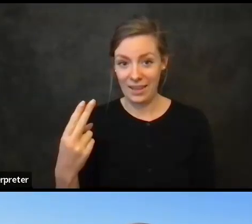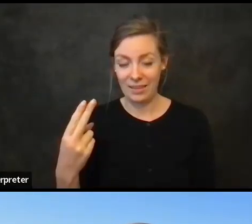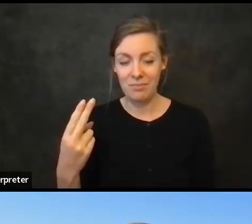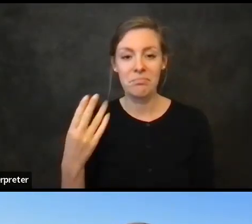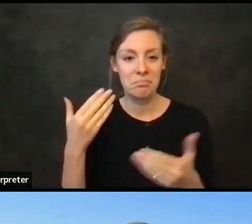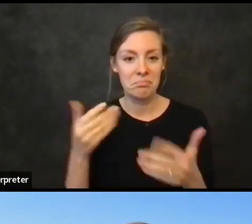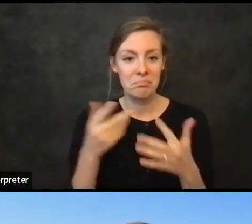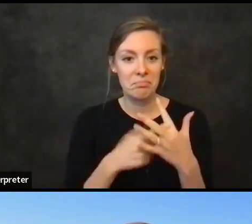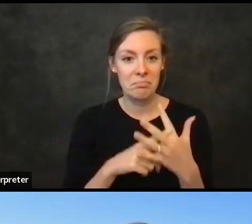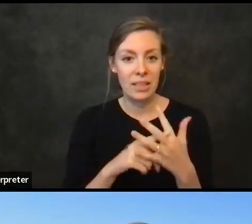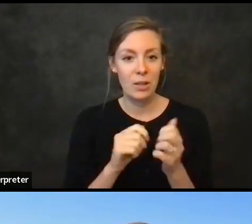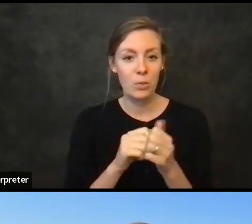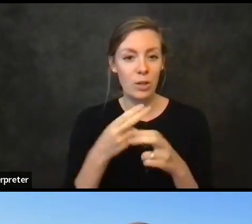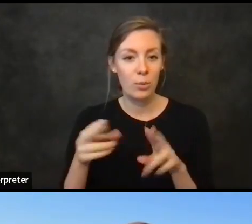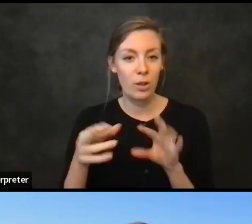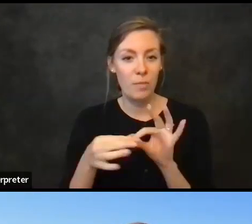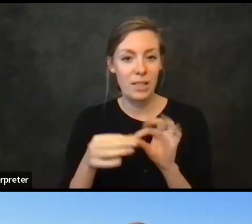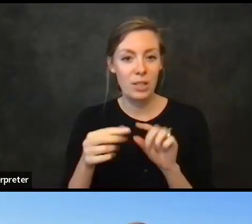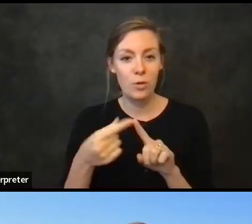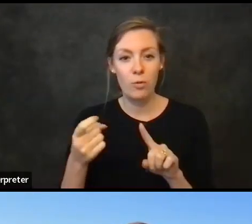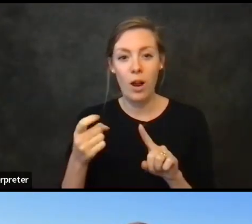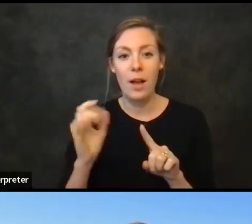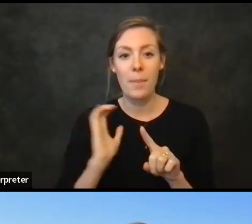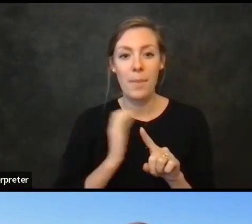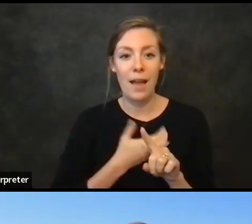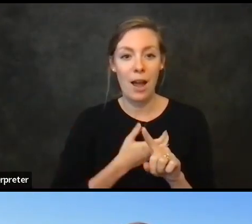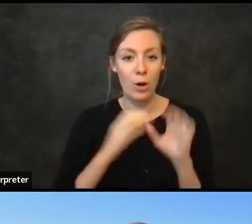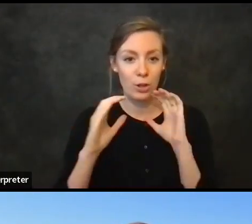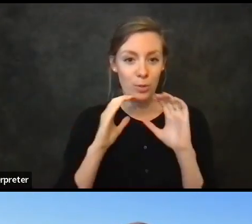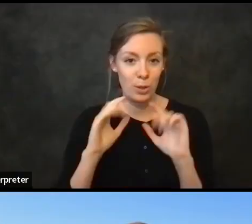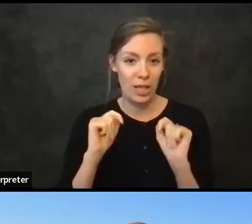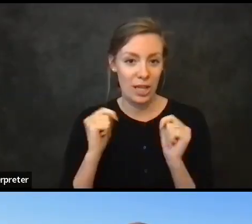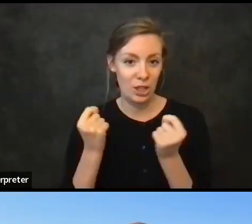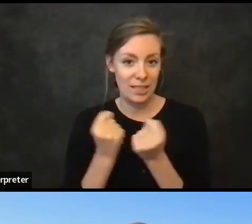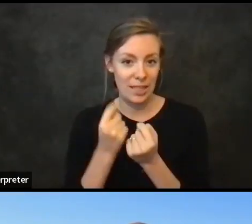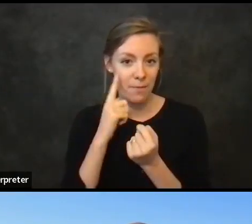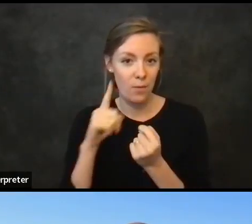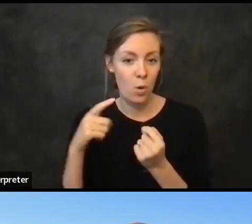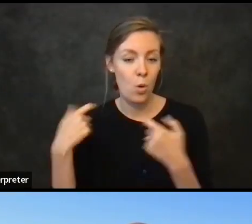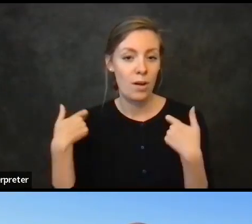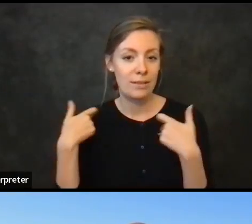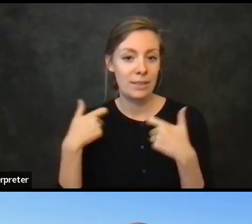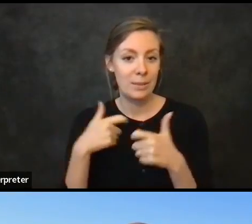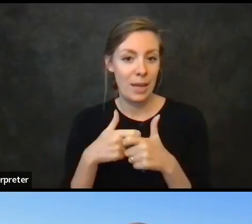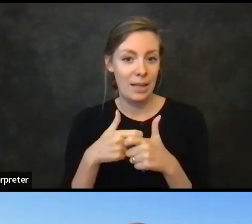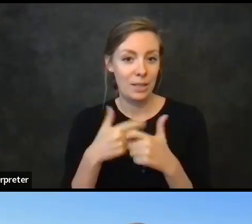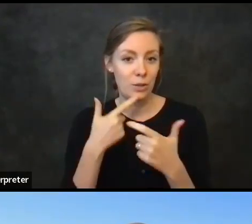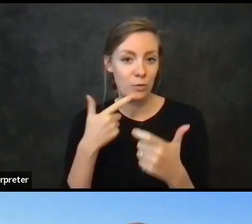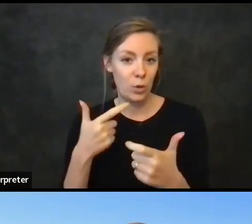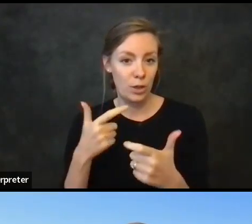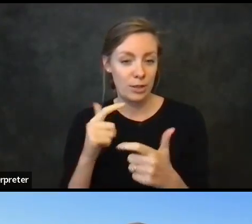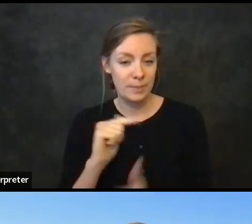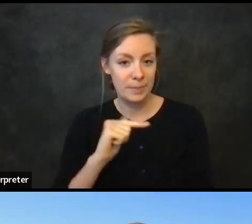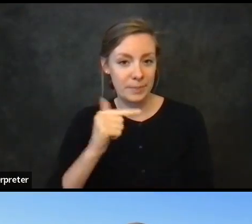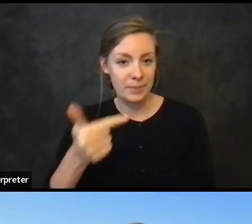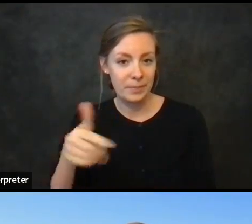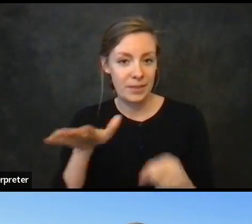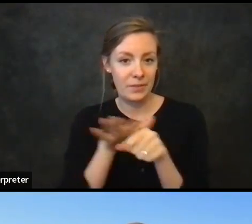as always, with a brief message from Gilbert Martinez from our communications team for our Spanish-speaking viewers. Gilbert?